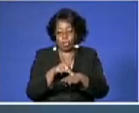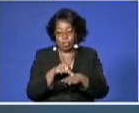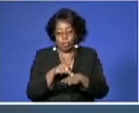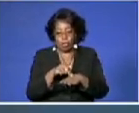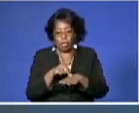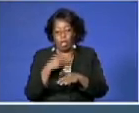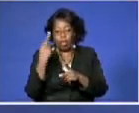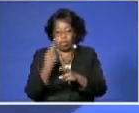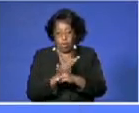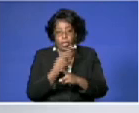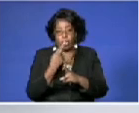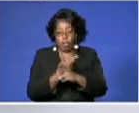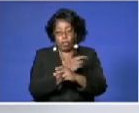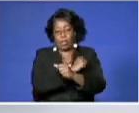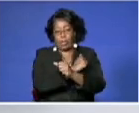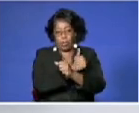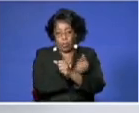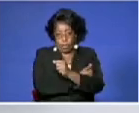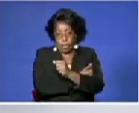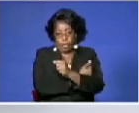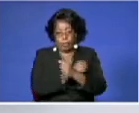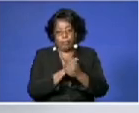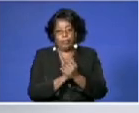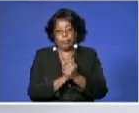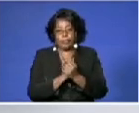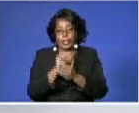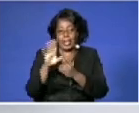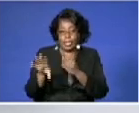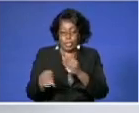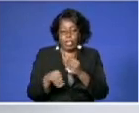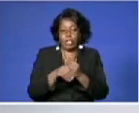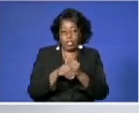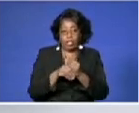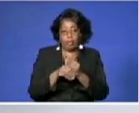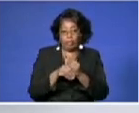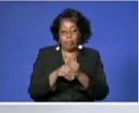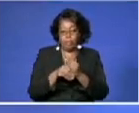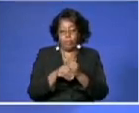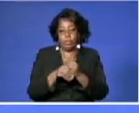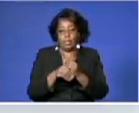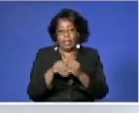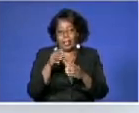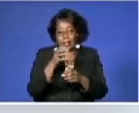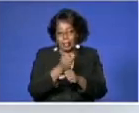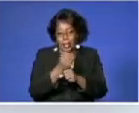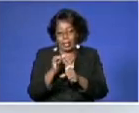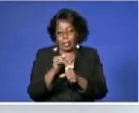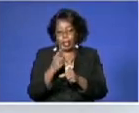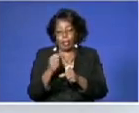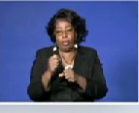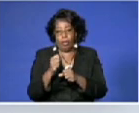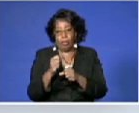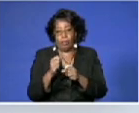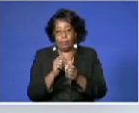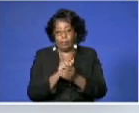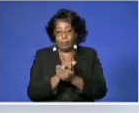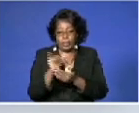stringent regulatory authority, in addition to receiving the equivalent of